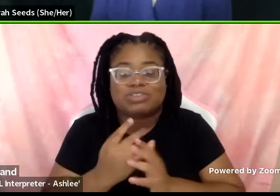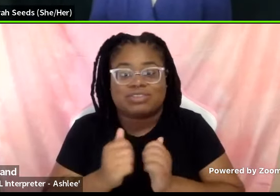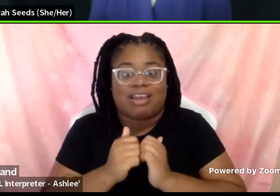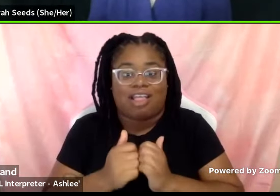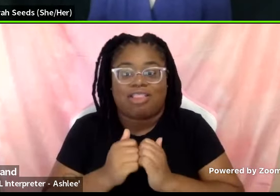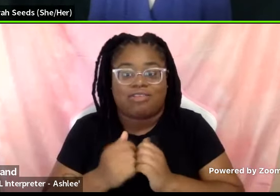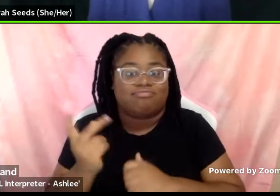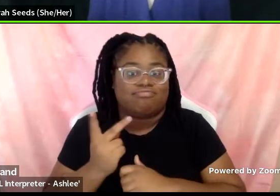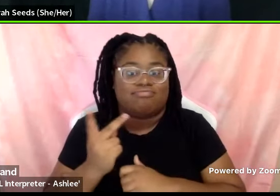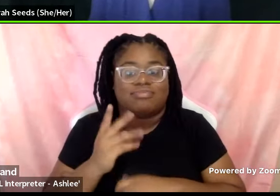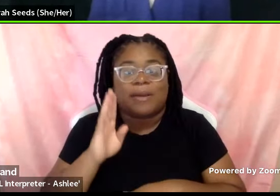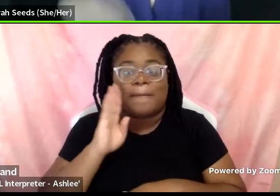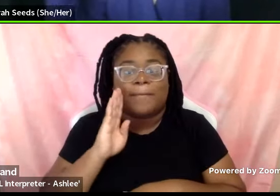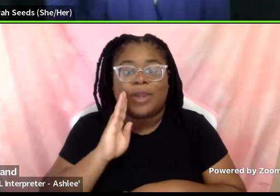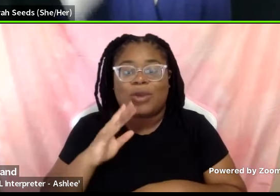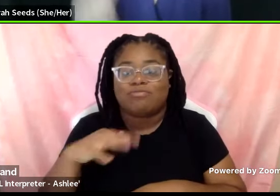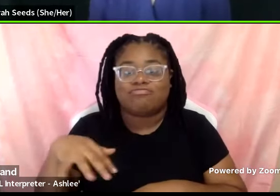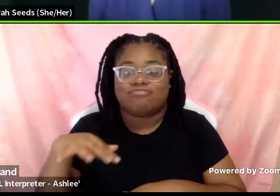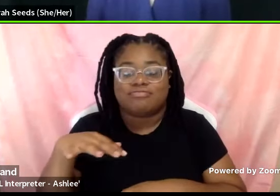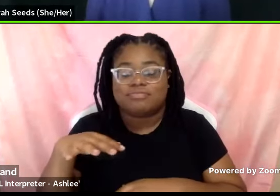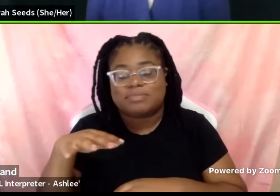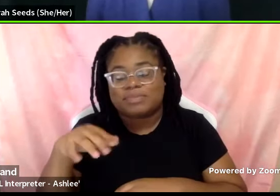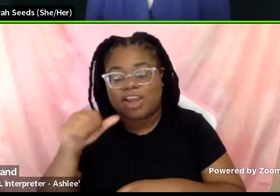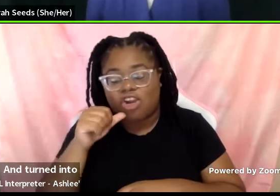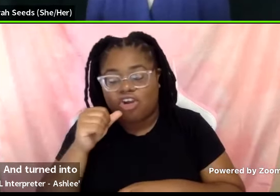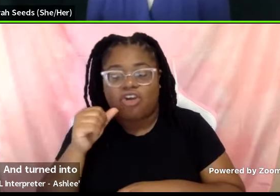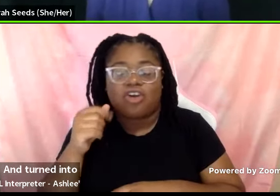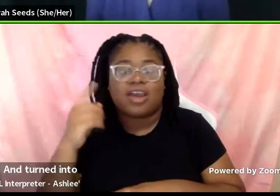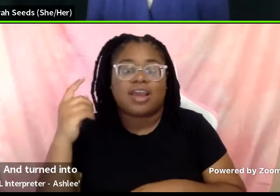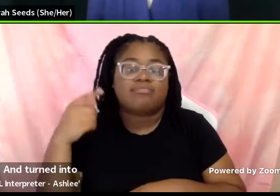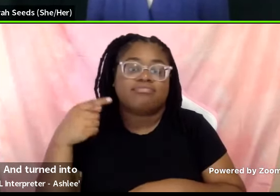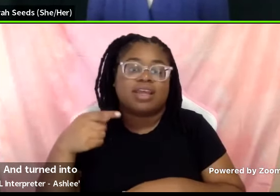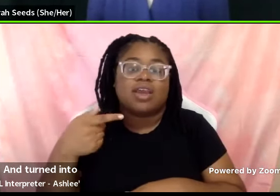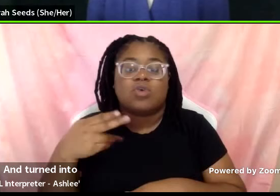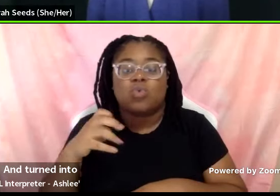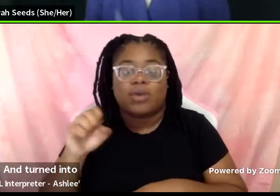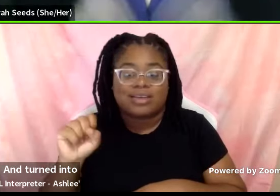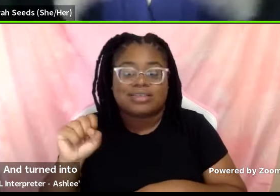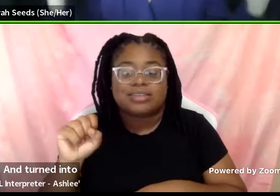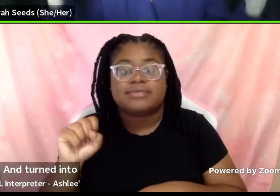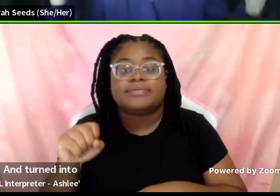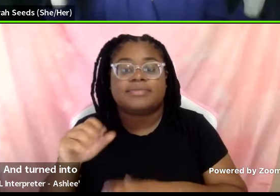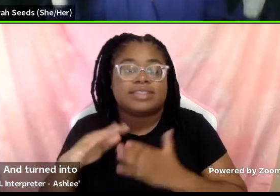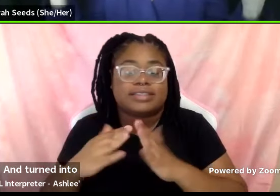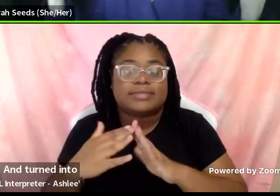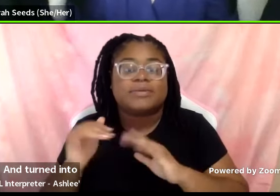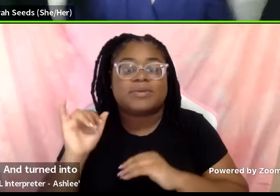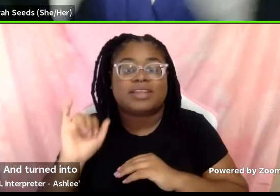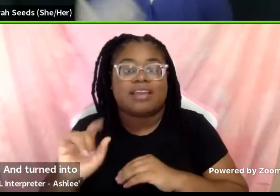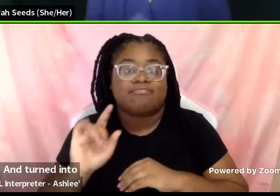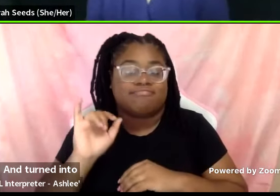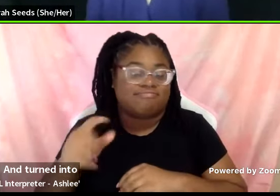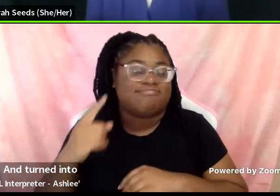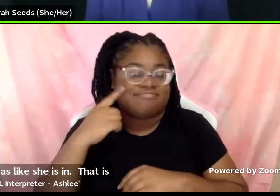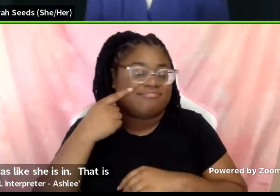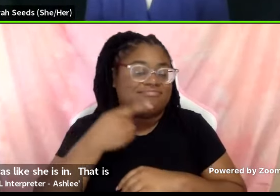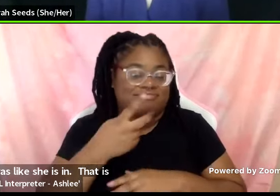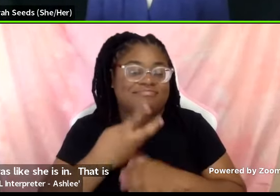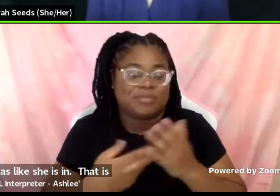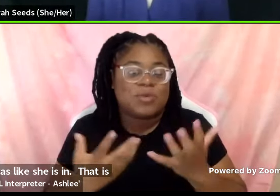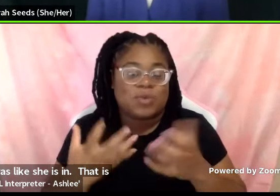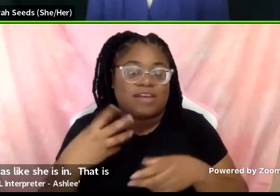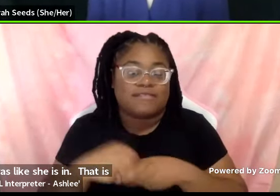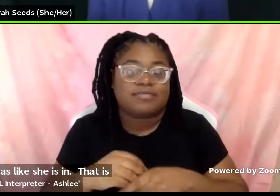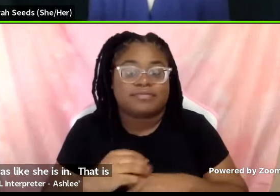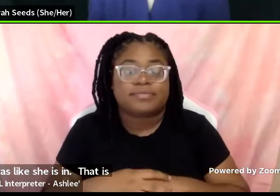a beer garden in Queens or Brooklyn or something. And I was like, yeah, she's in. She's in. That's the one. And so sure, it was like a